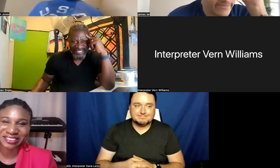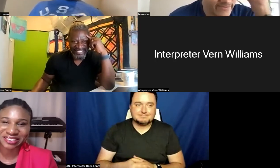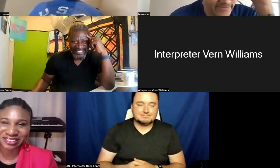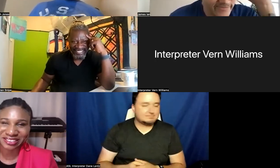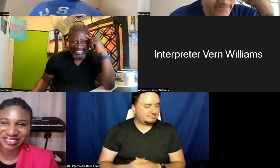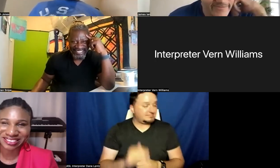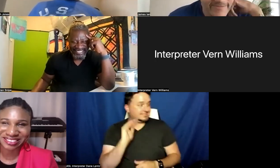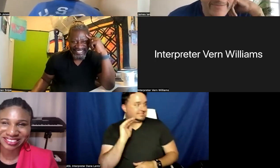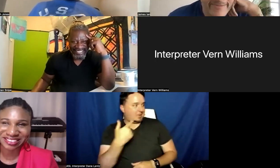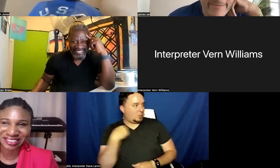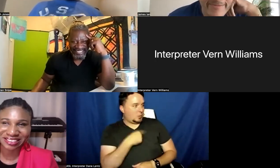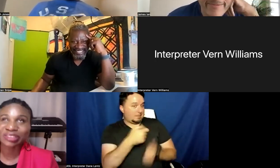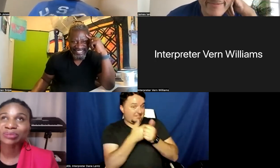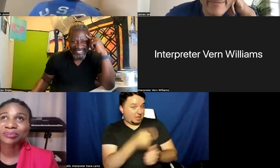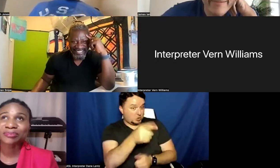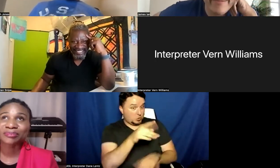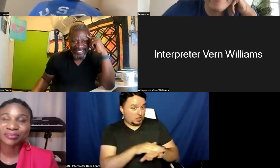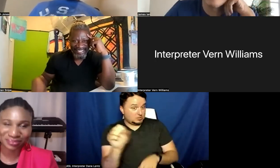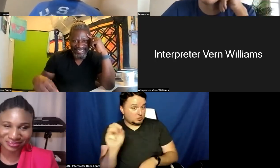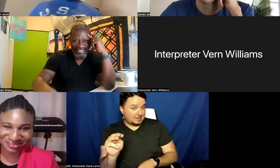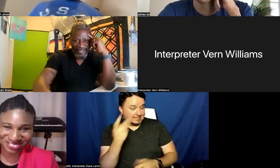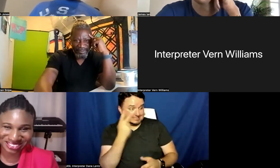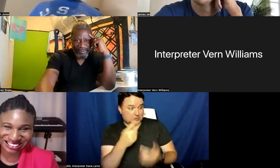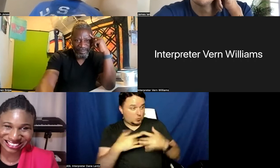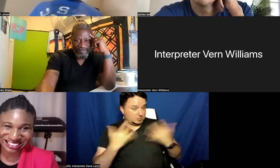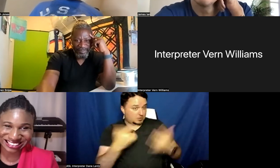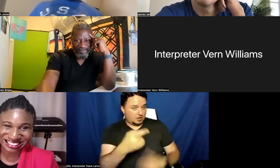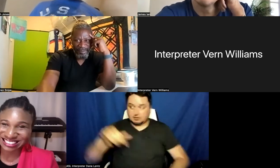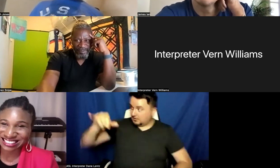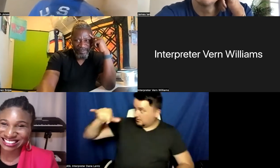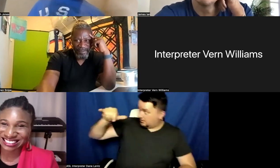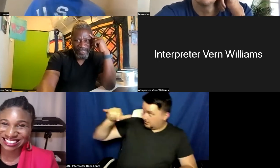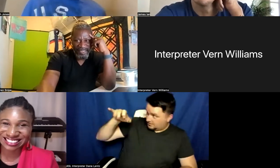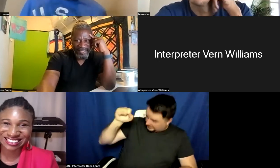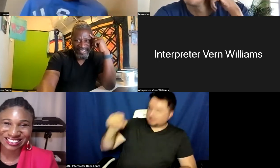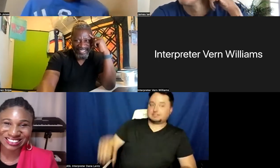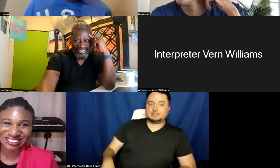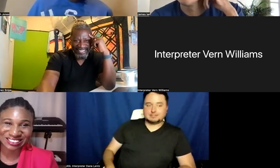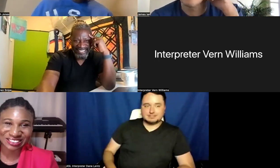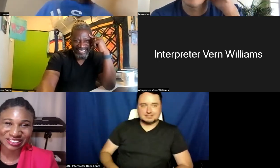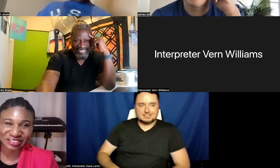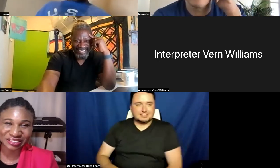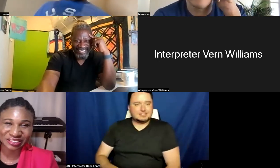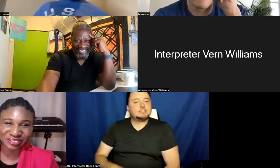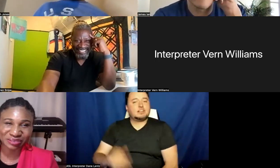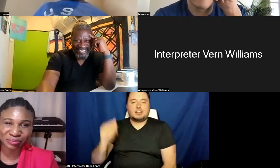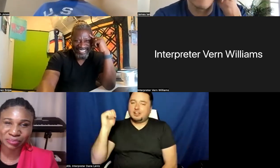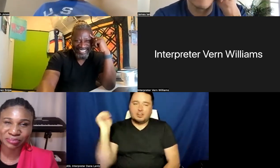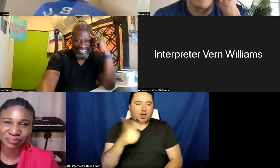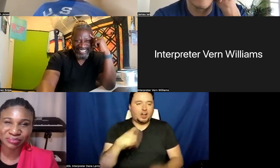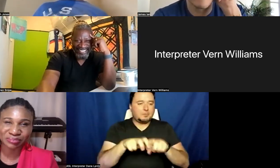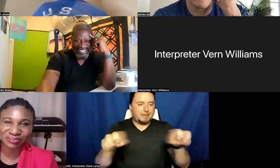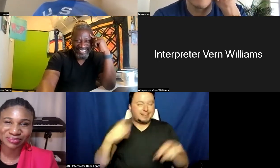like we need to be following you on social to know what's going on. Yes. All of our panelists, I believe, are